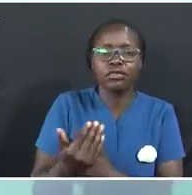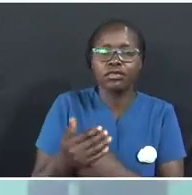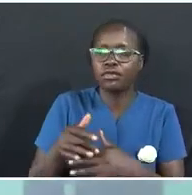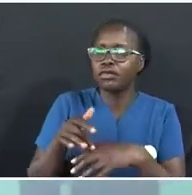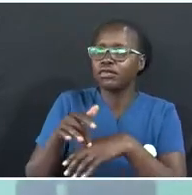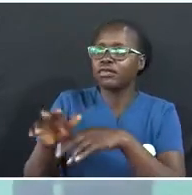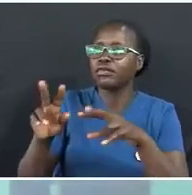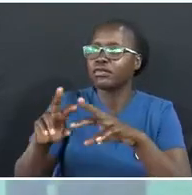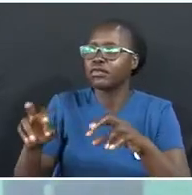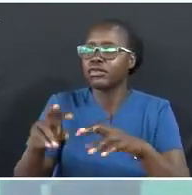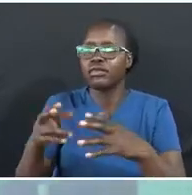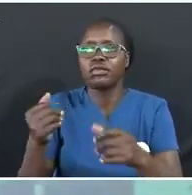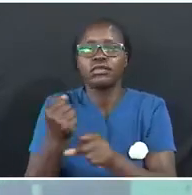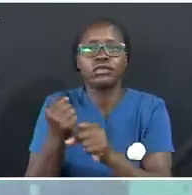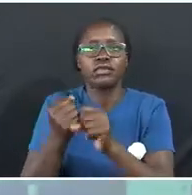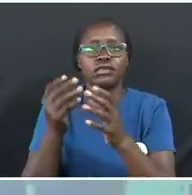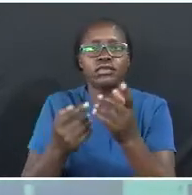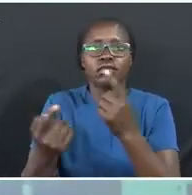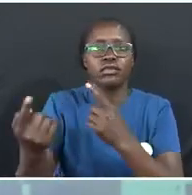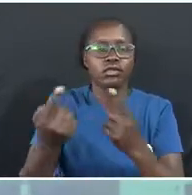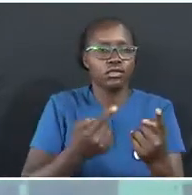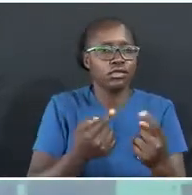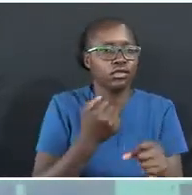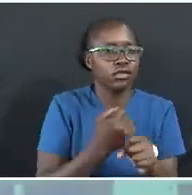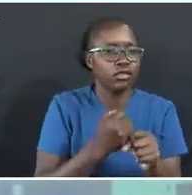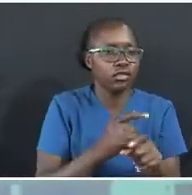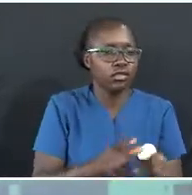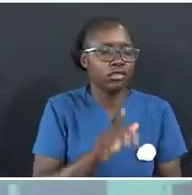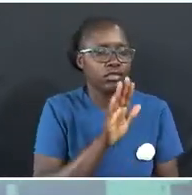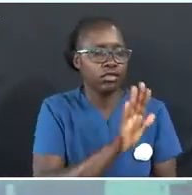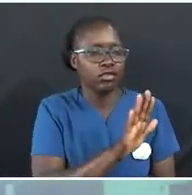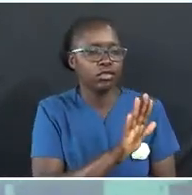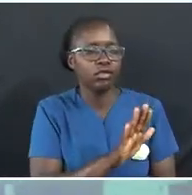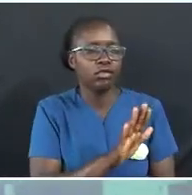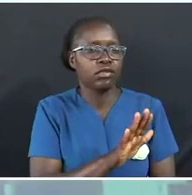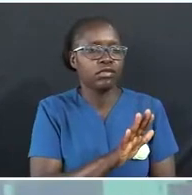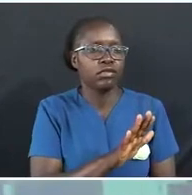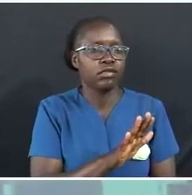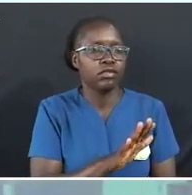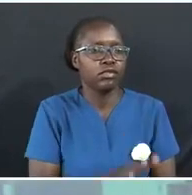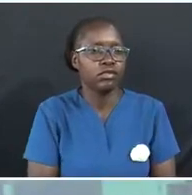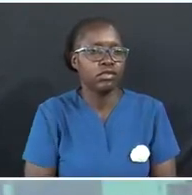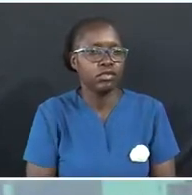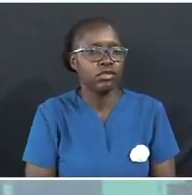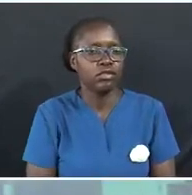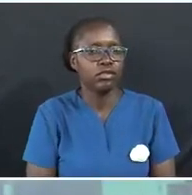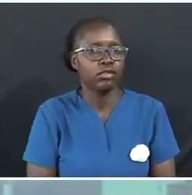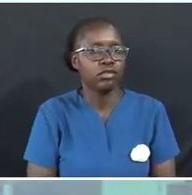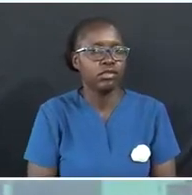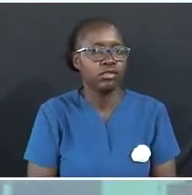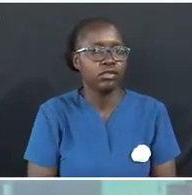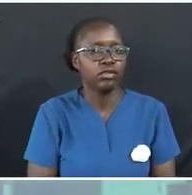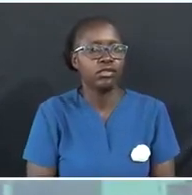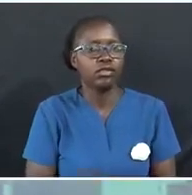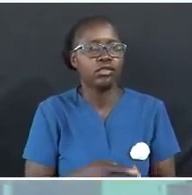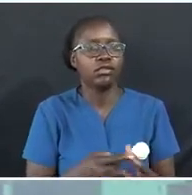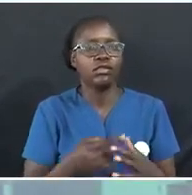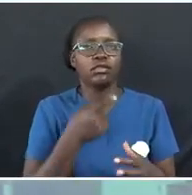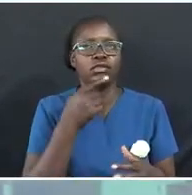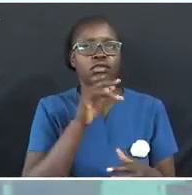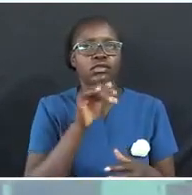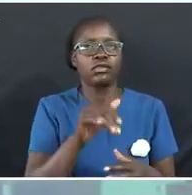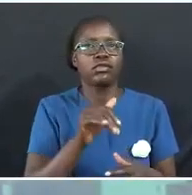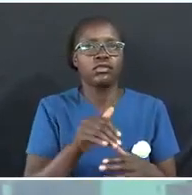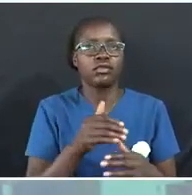look for laborers to work in his land, in his shamba, whatever it is. And then he says, the